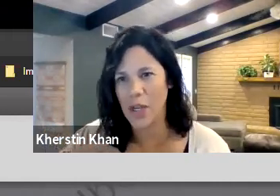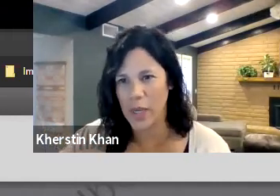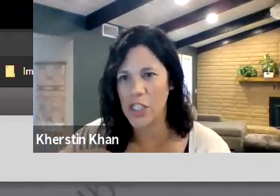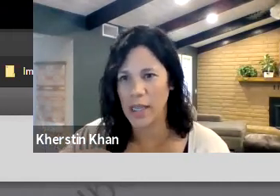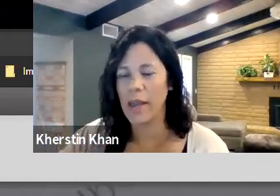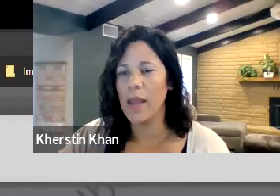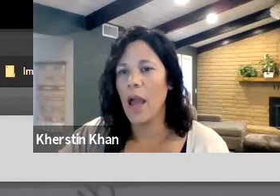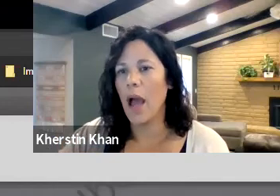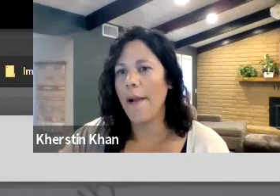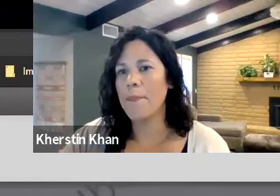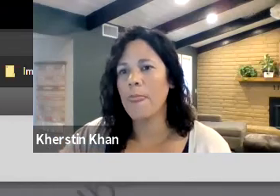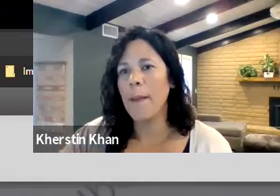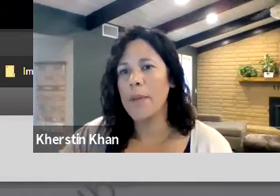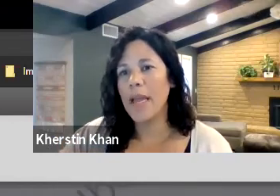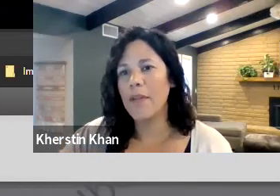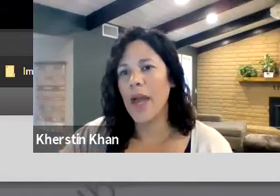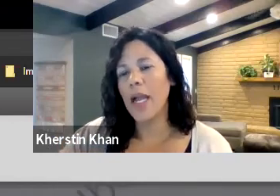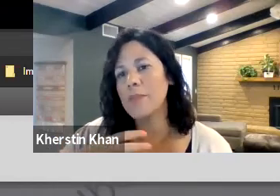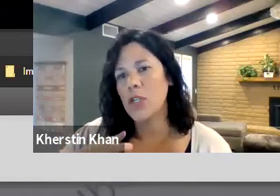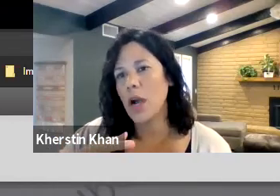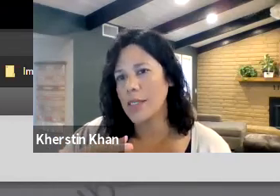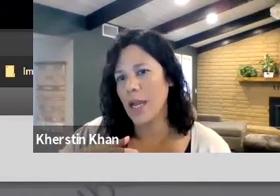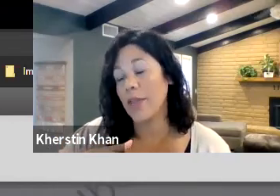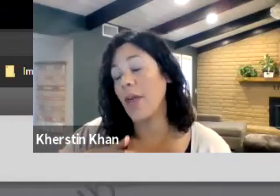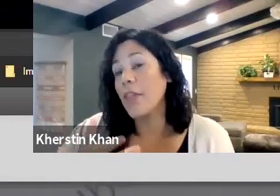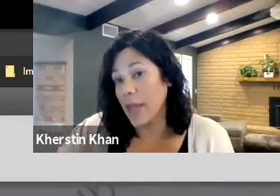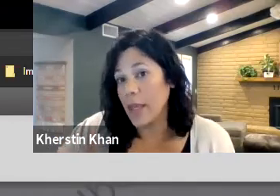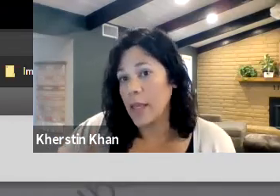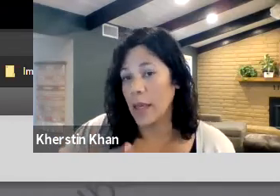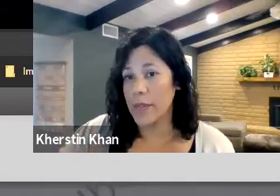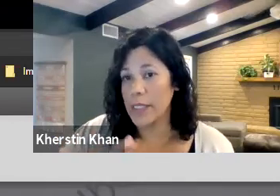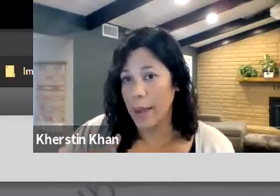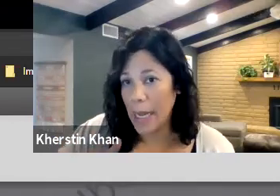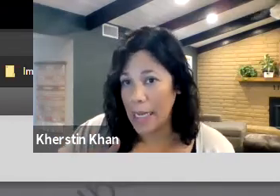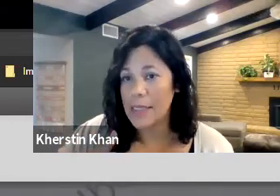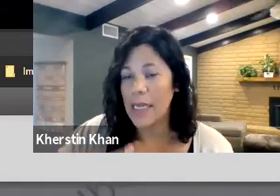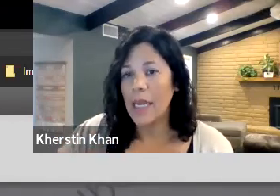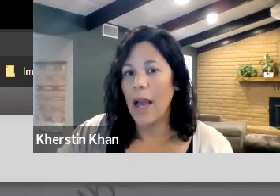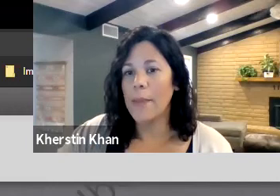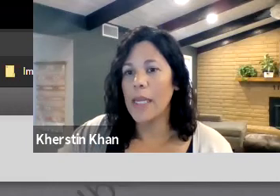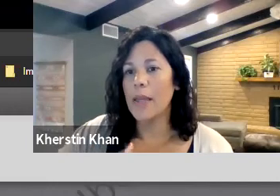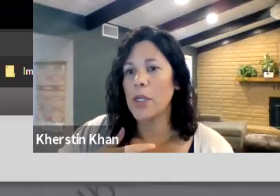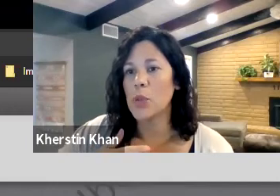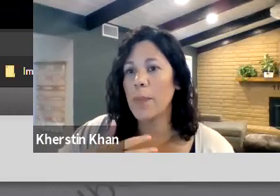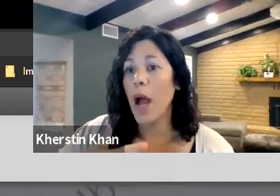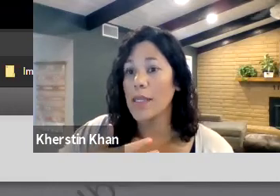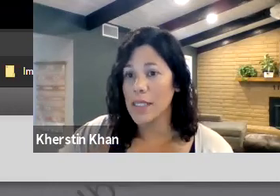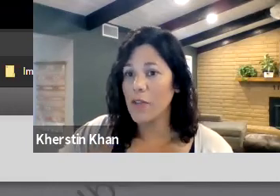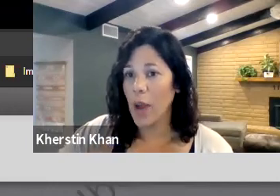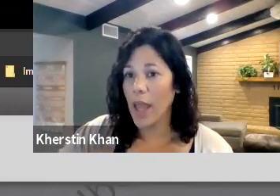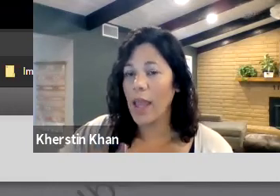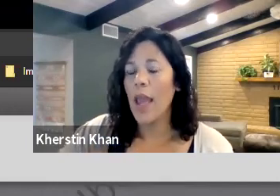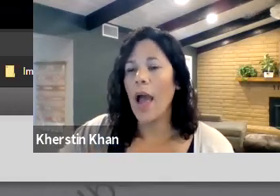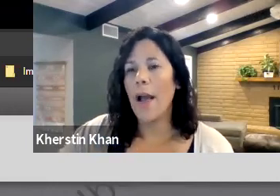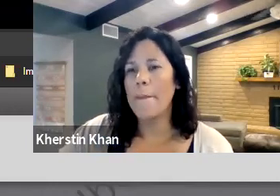robust evaluation. But that comes across, I think, obviously I'm biased, in a much more